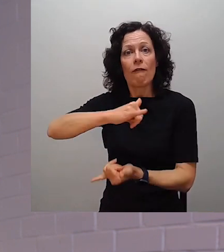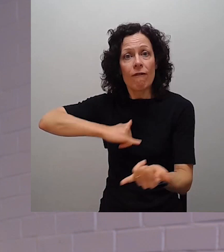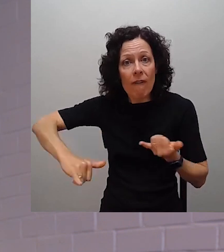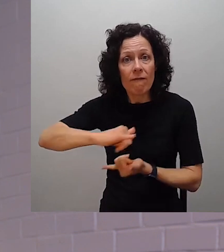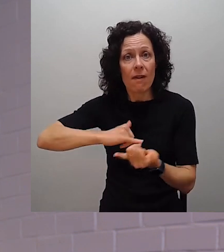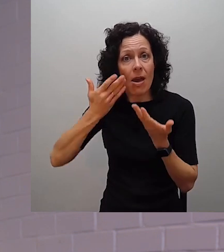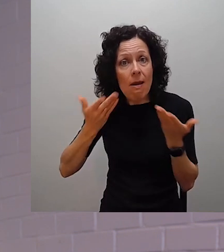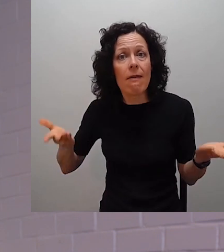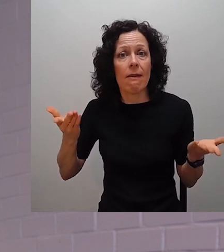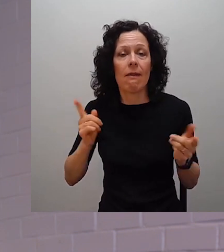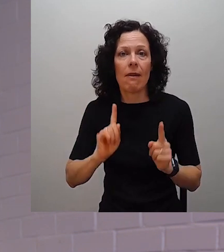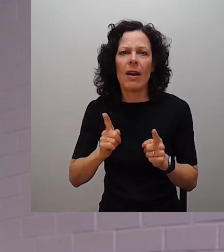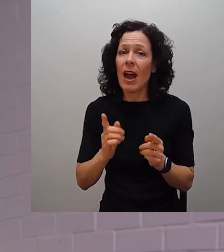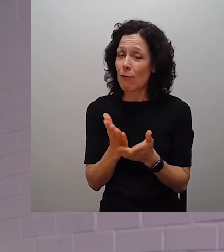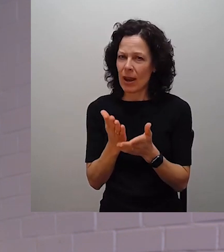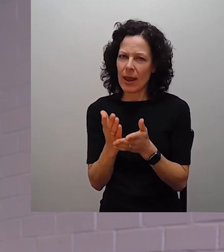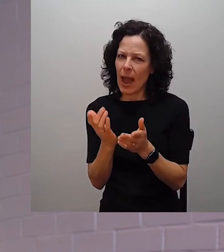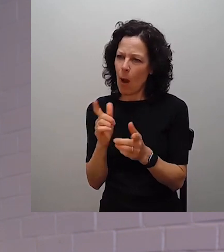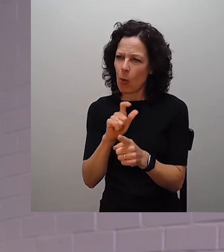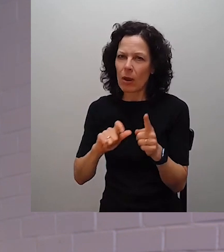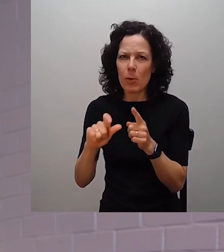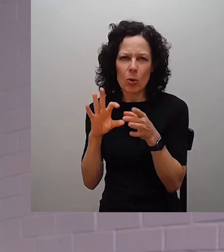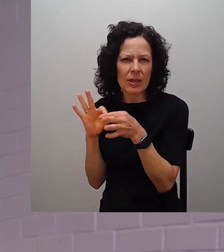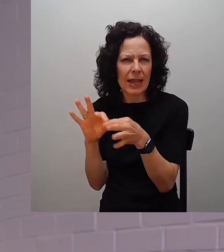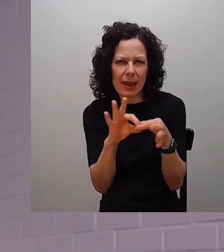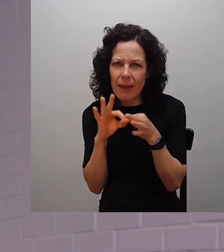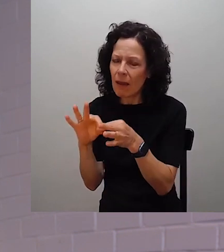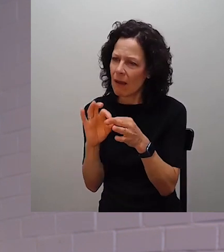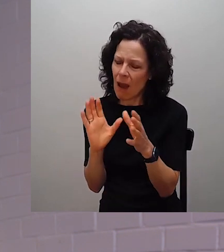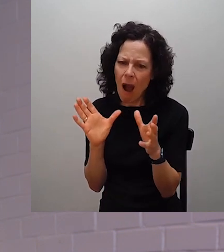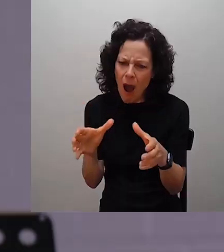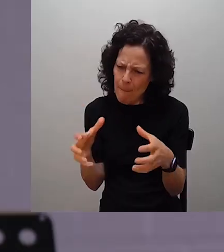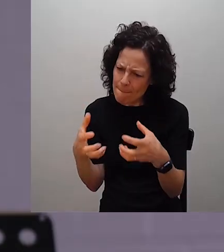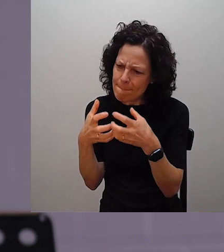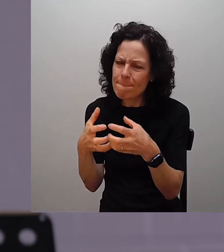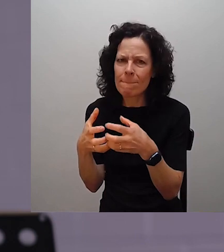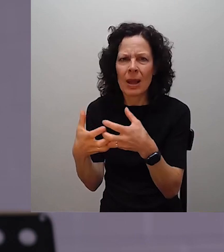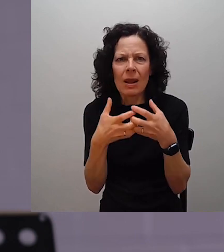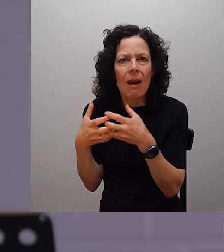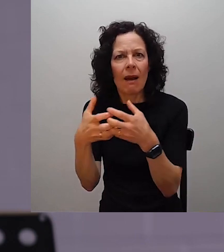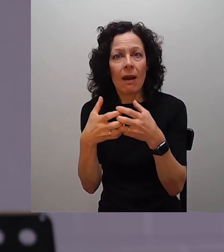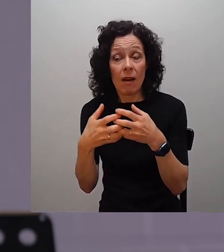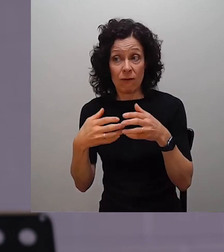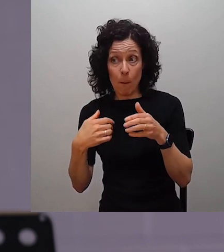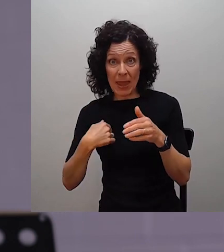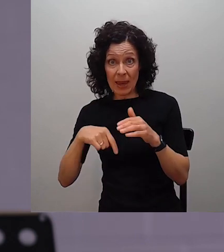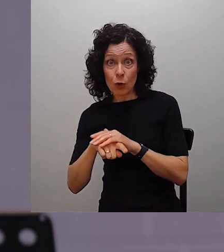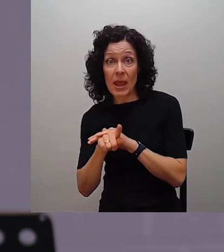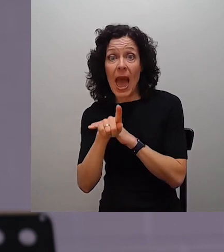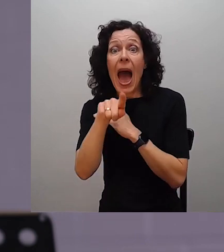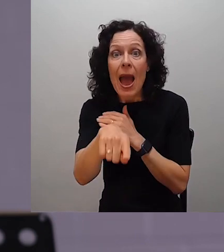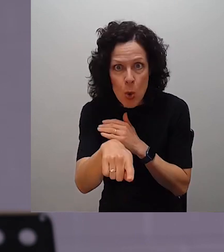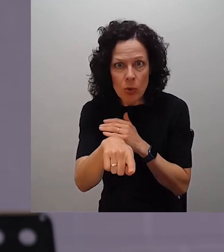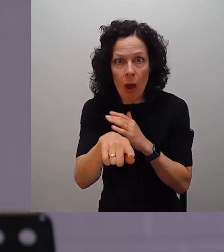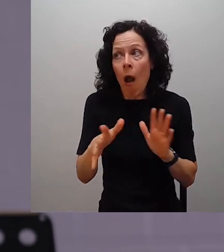small world. The showman like community is so small and tight knit that branching out of it, I thought,